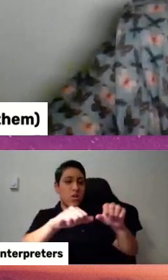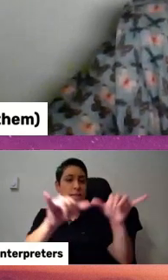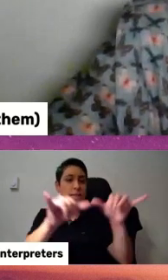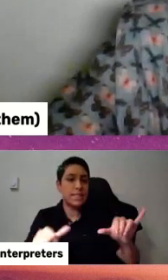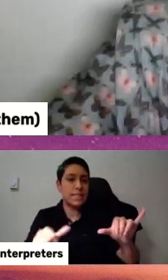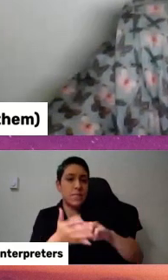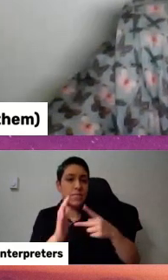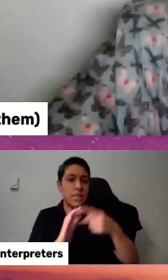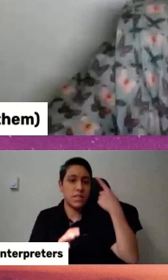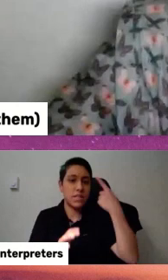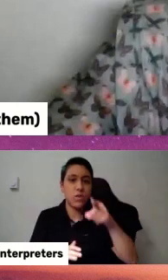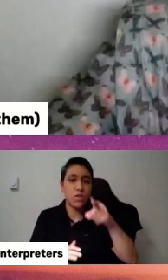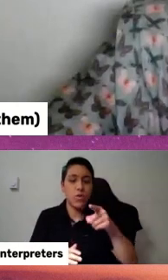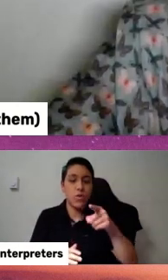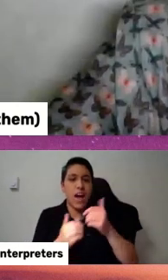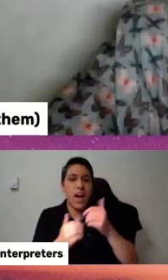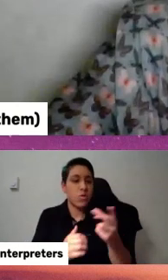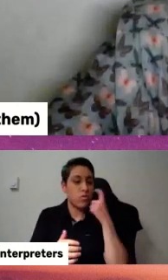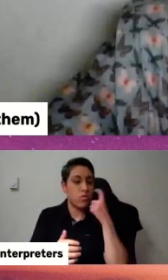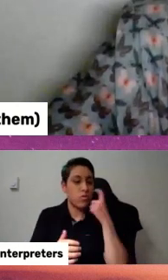communities?